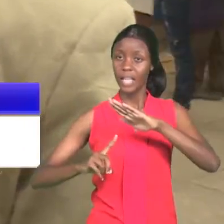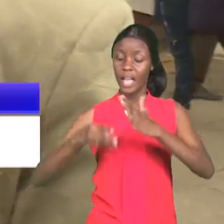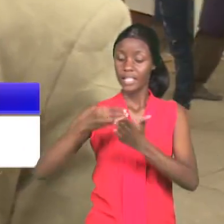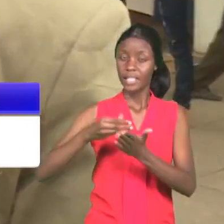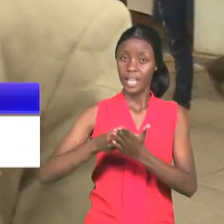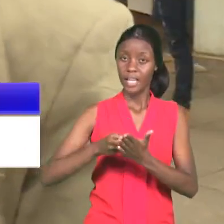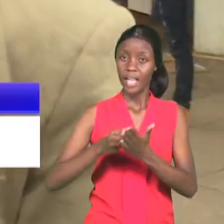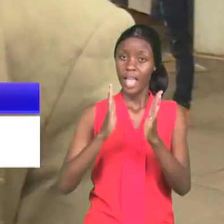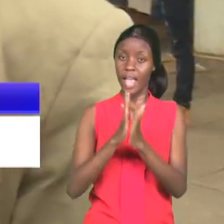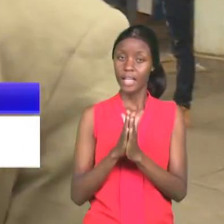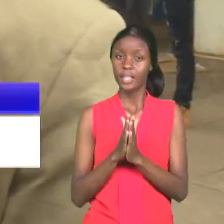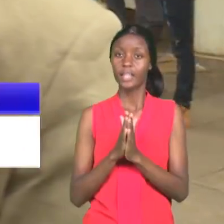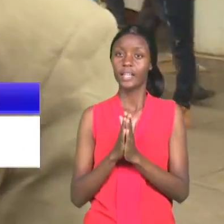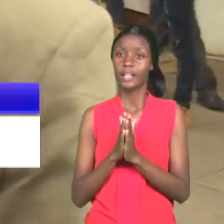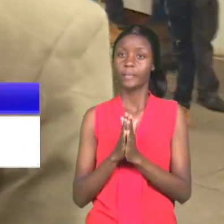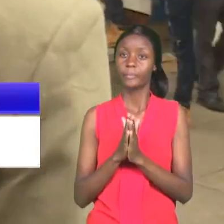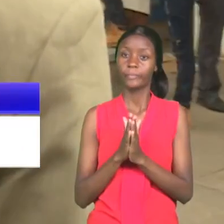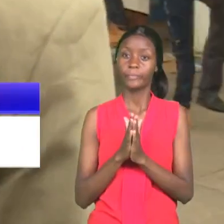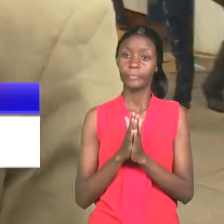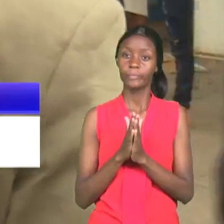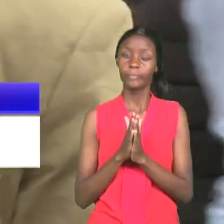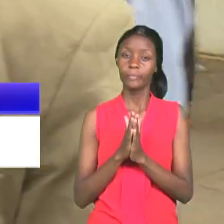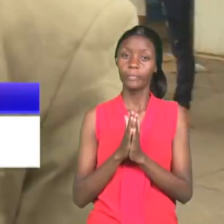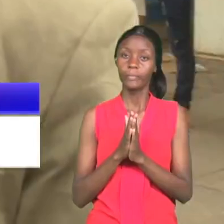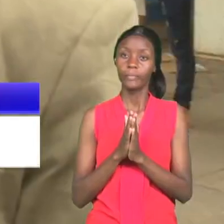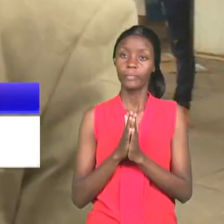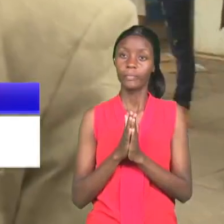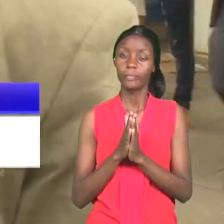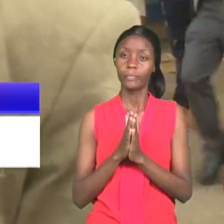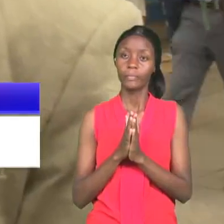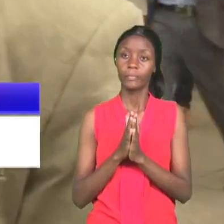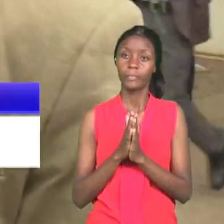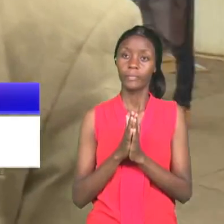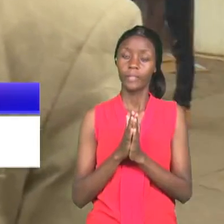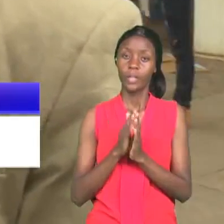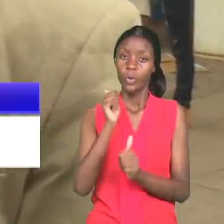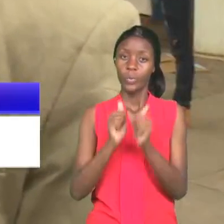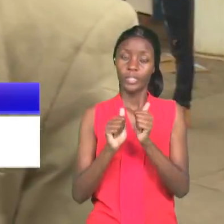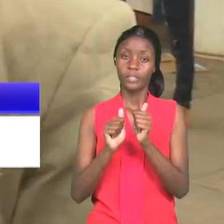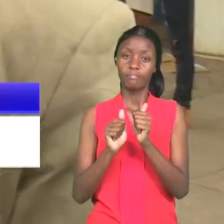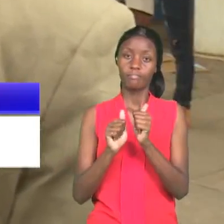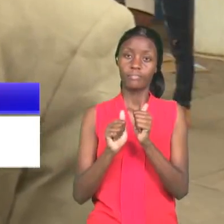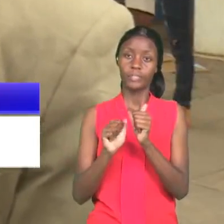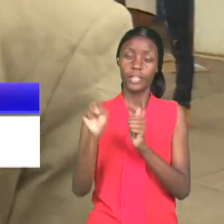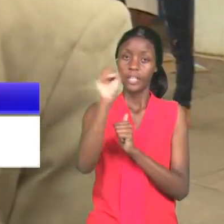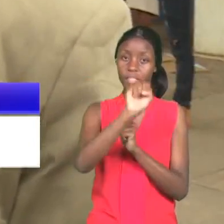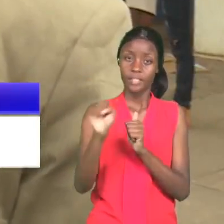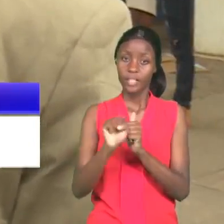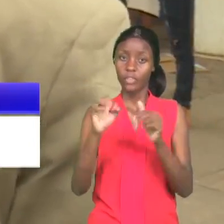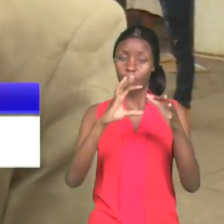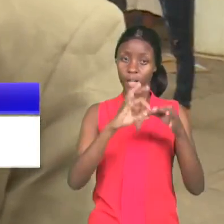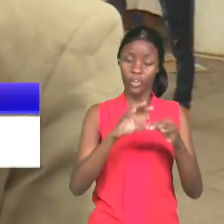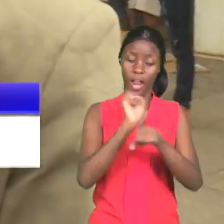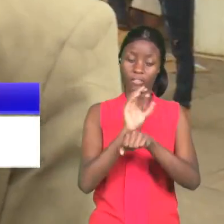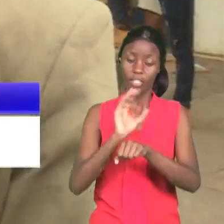Treasury, and there is and the one from the State Corporations Advisory Committee,